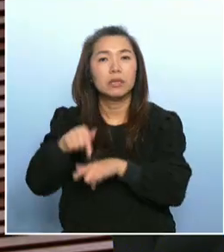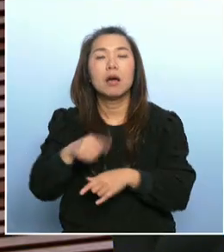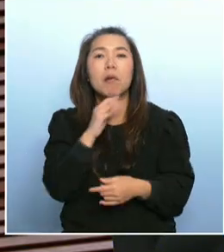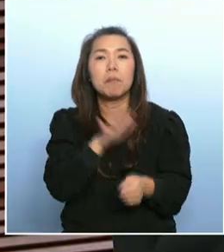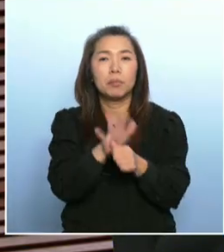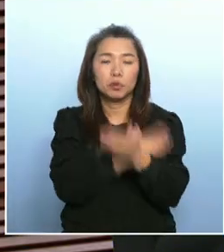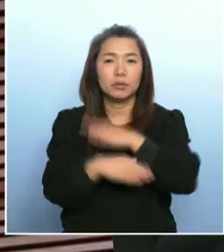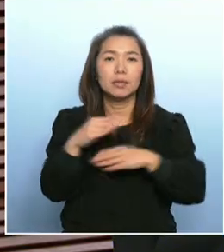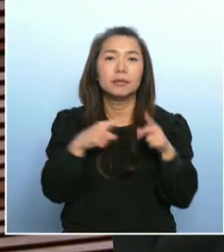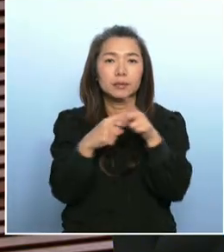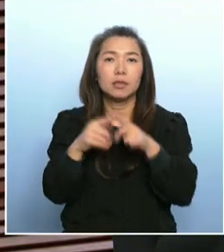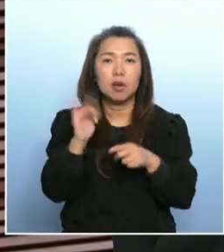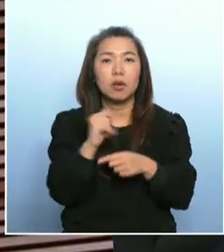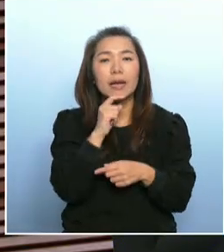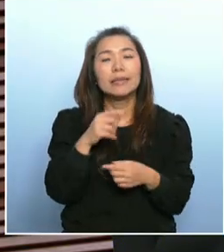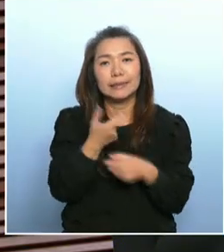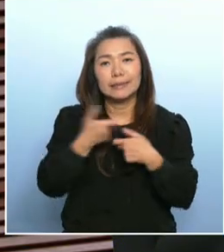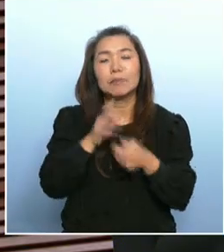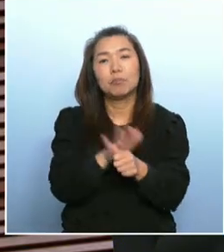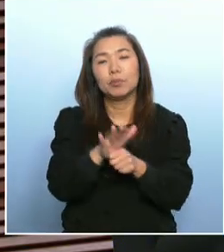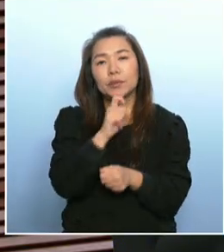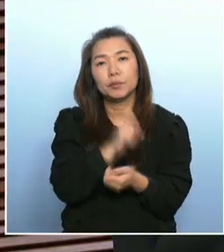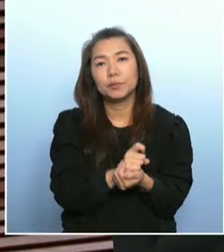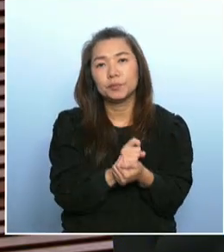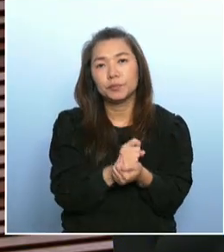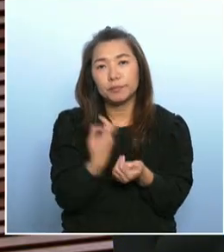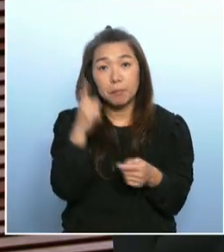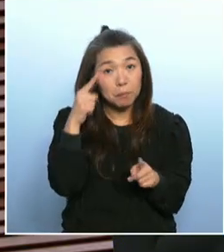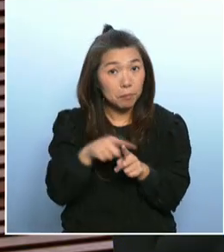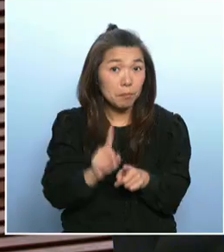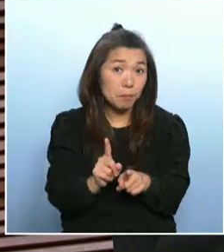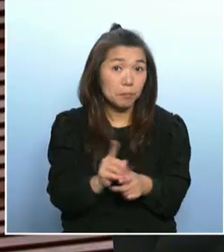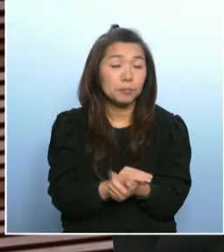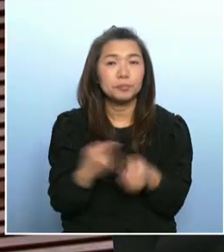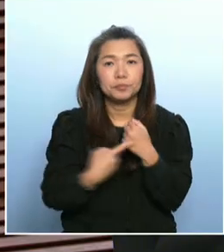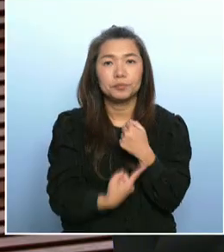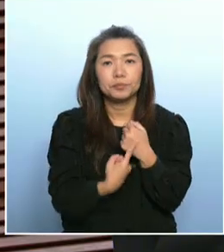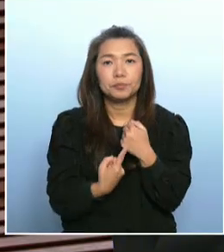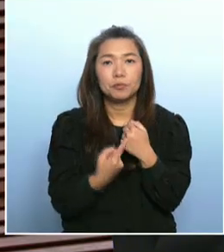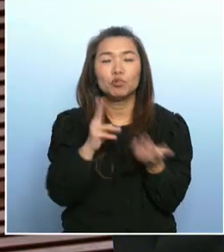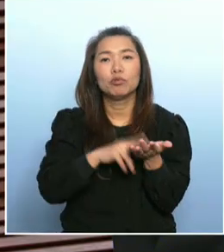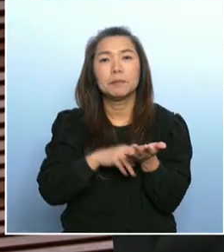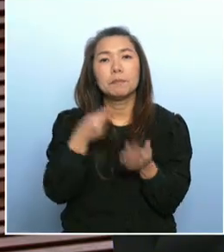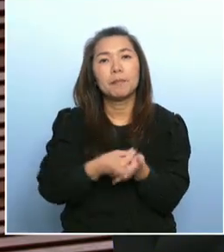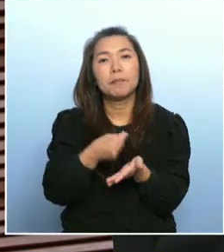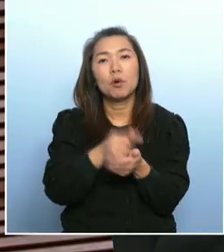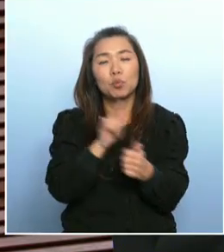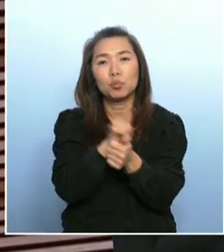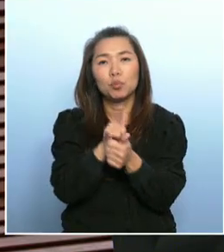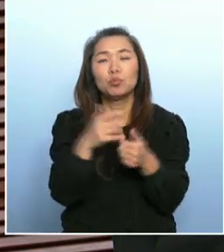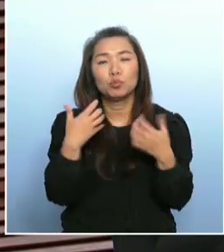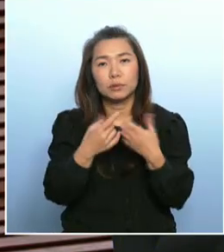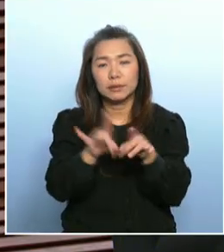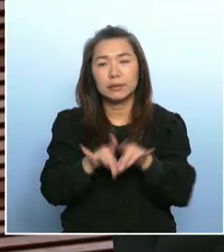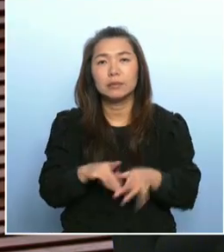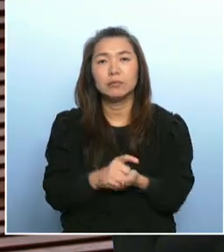of disabilities. Apart from DA and the CSSA schemes, the government offer other financial support. The goals of these schemes is to